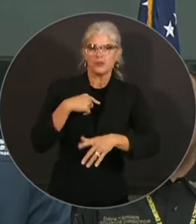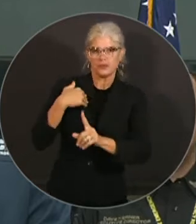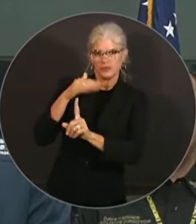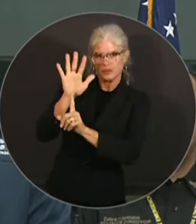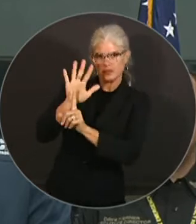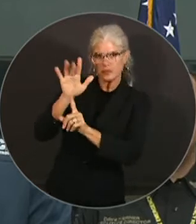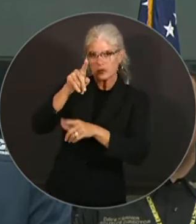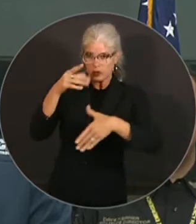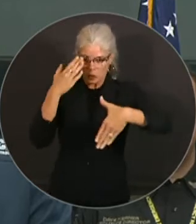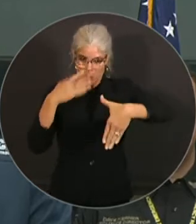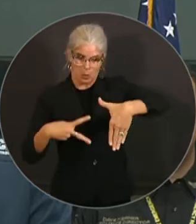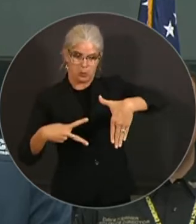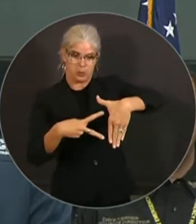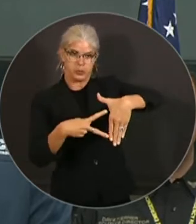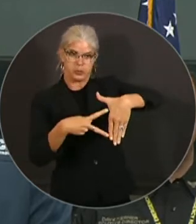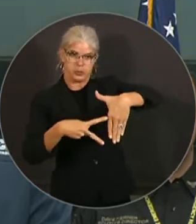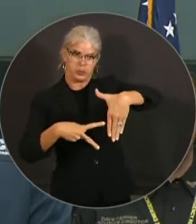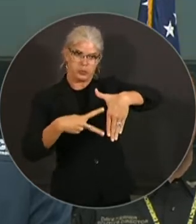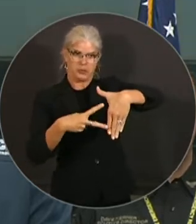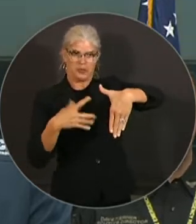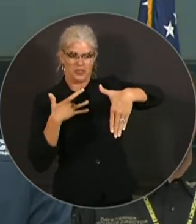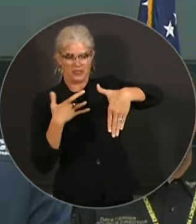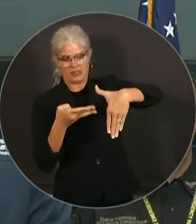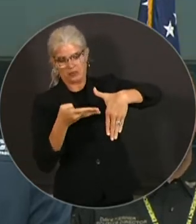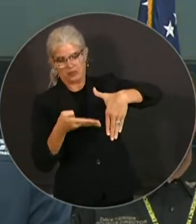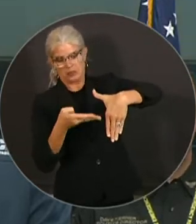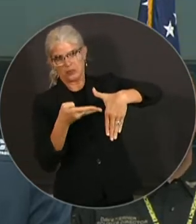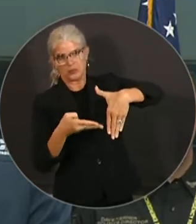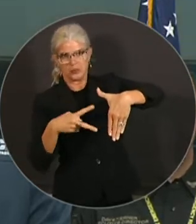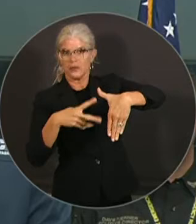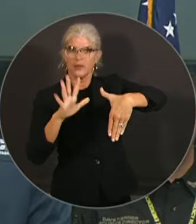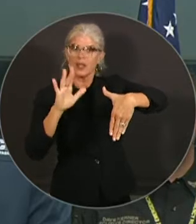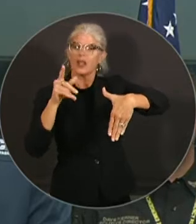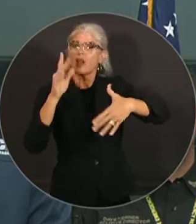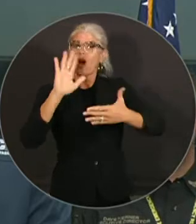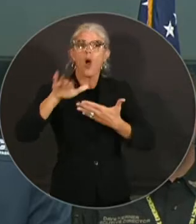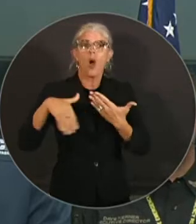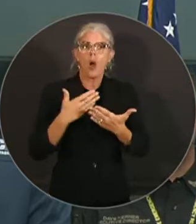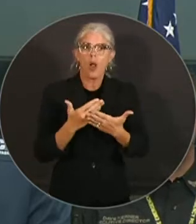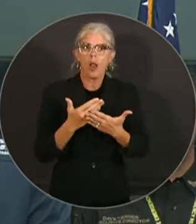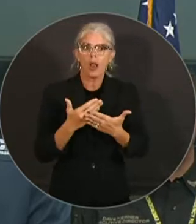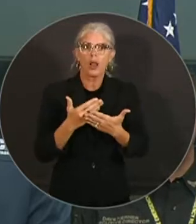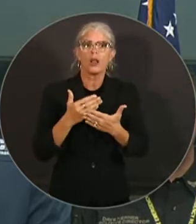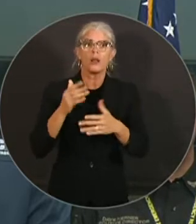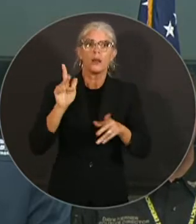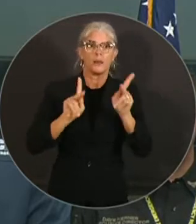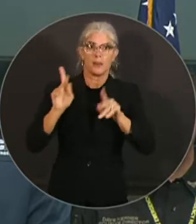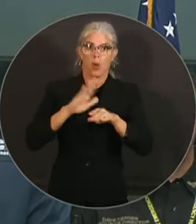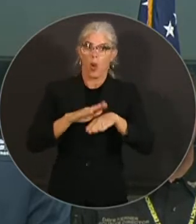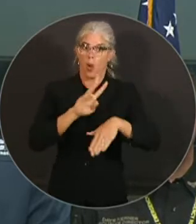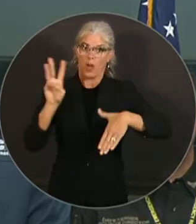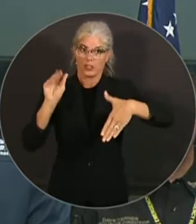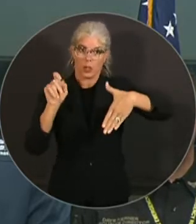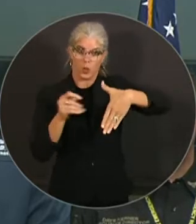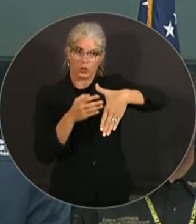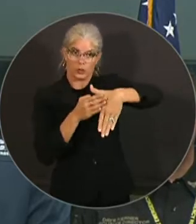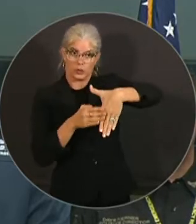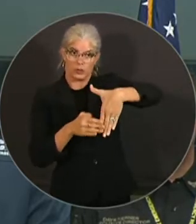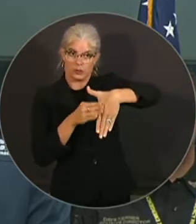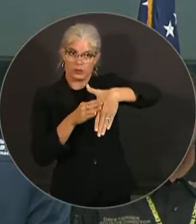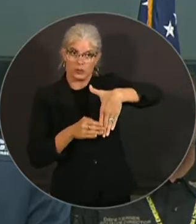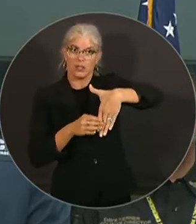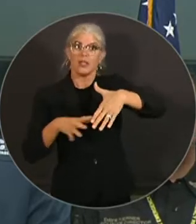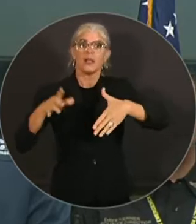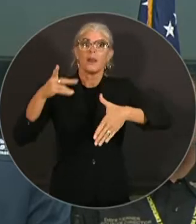this storm is actually going to make landfall. All folks on the west coast of the Florida Peninsula should